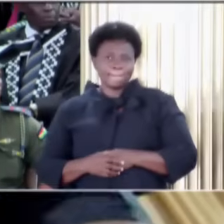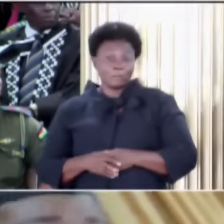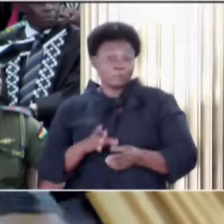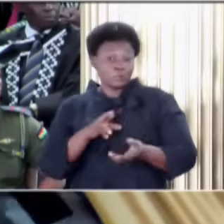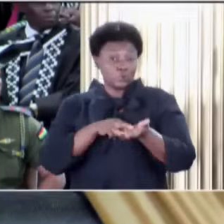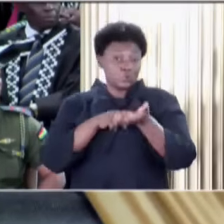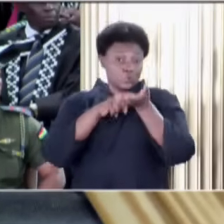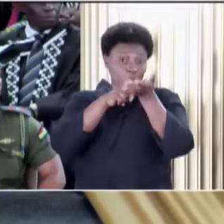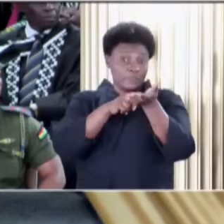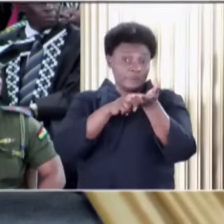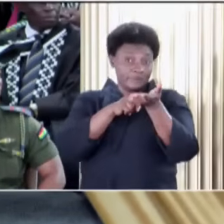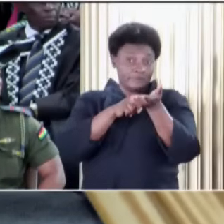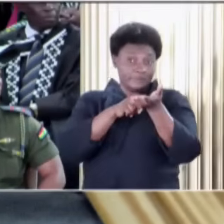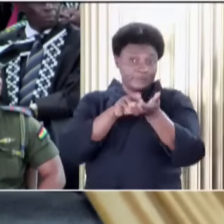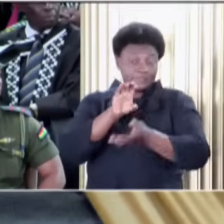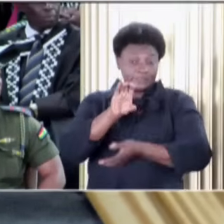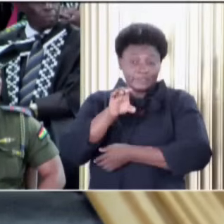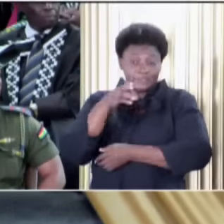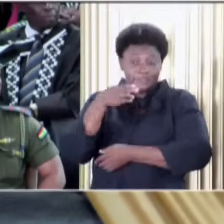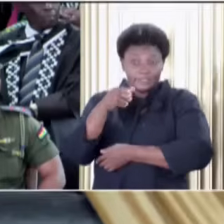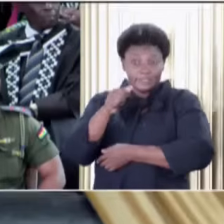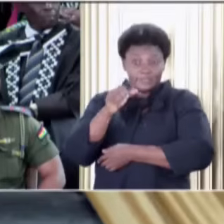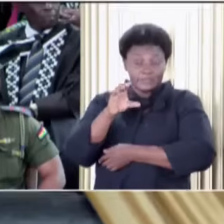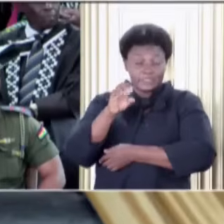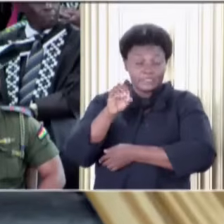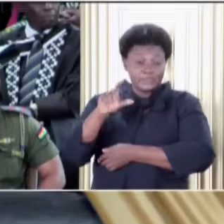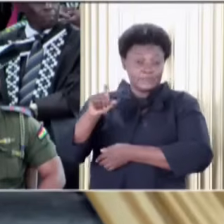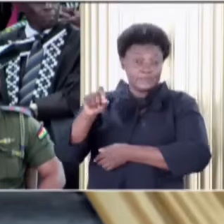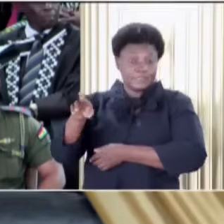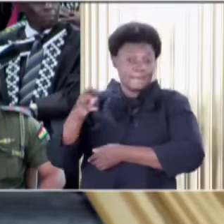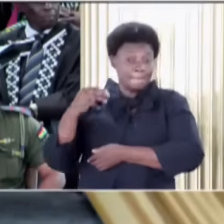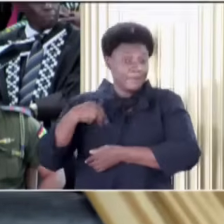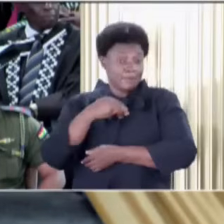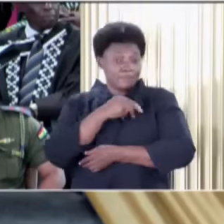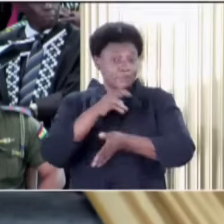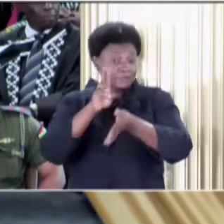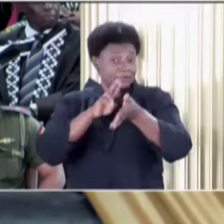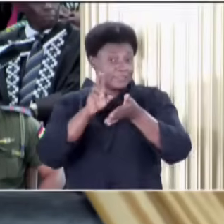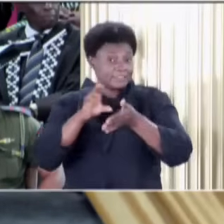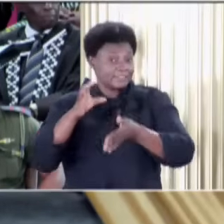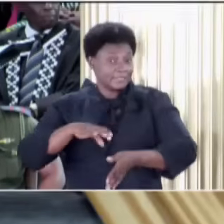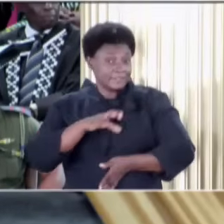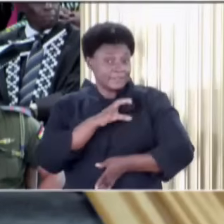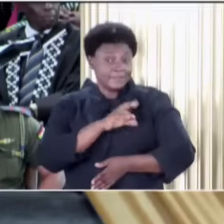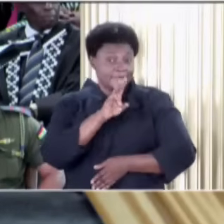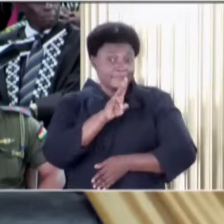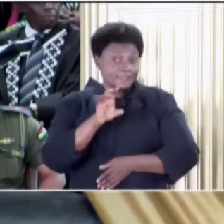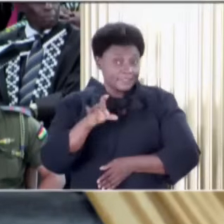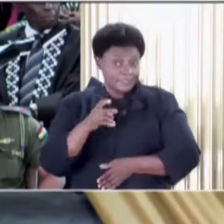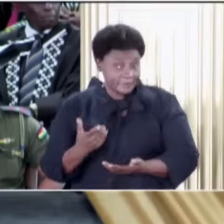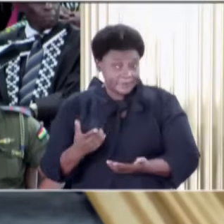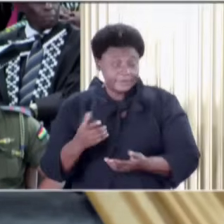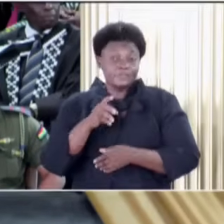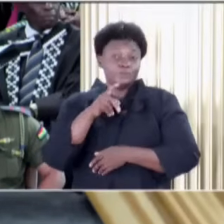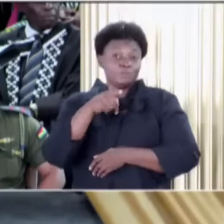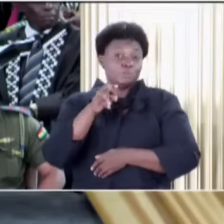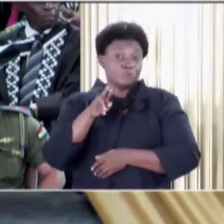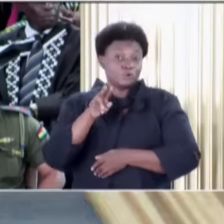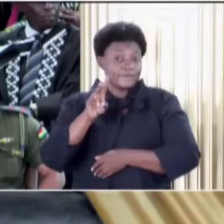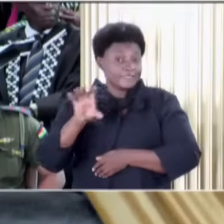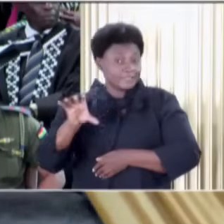Representative of the Chancellor, members of the University Council, the Vice Chancellor, Pro-Vice